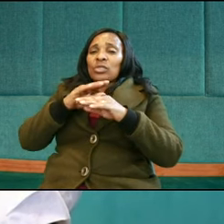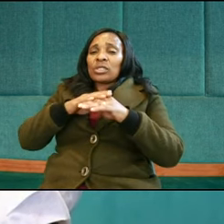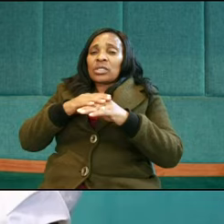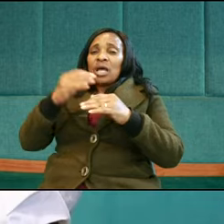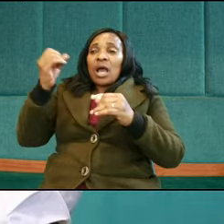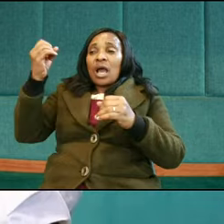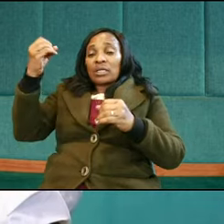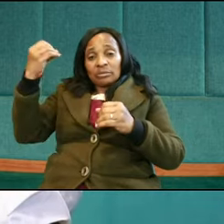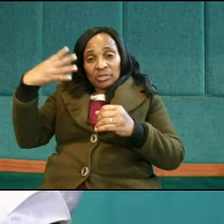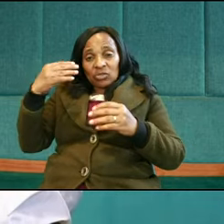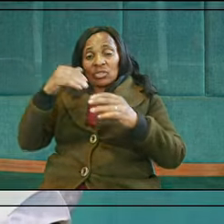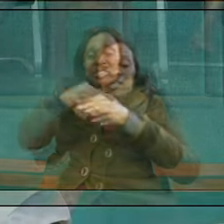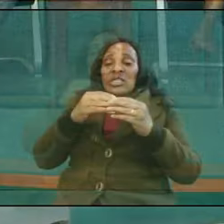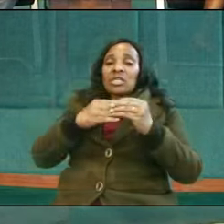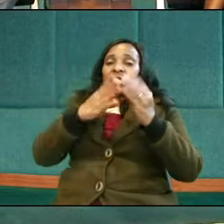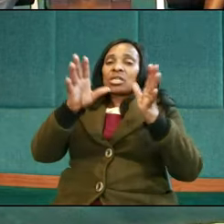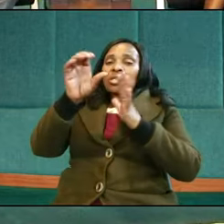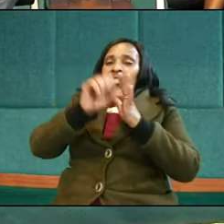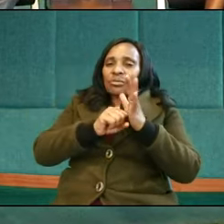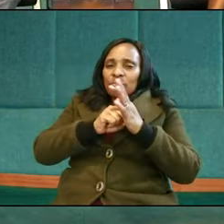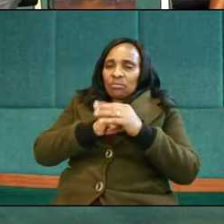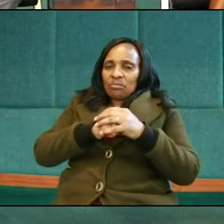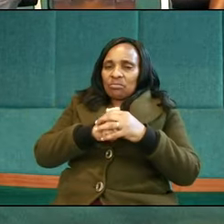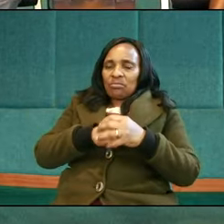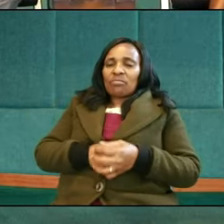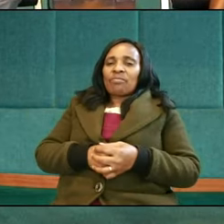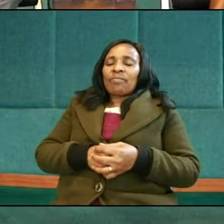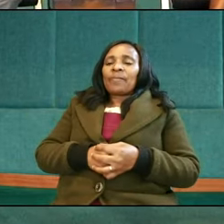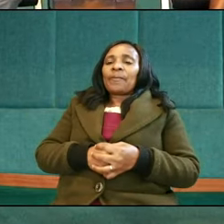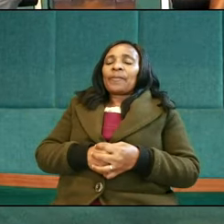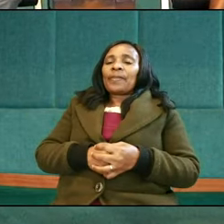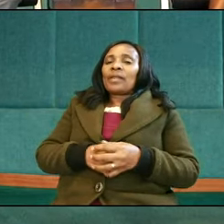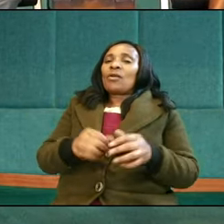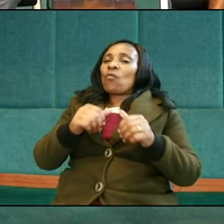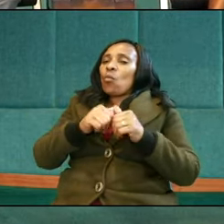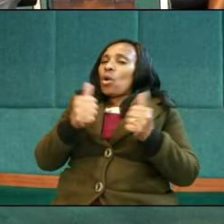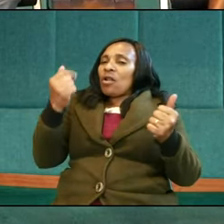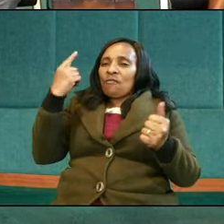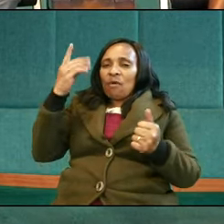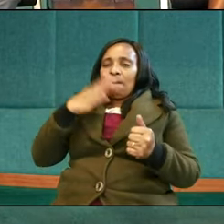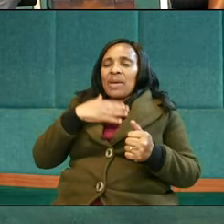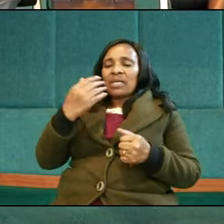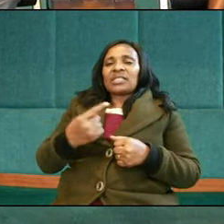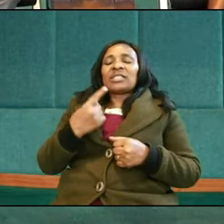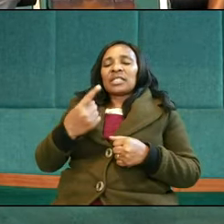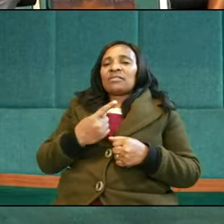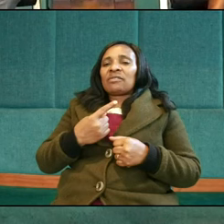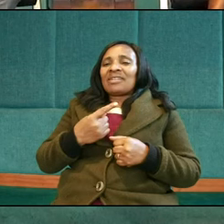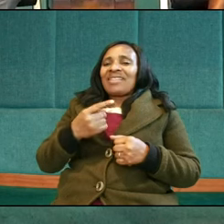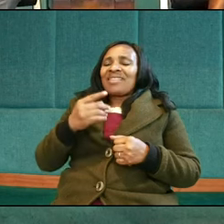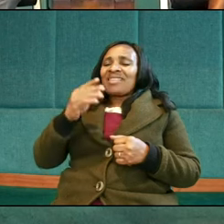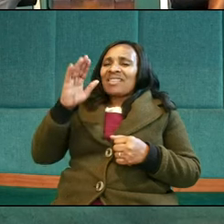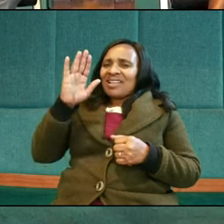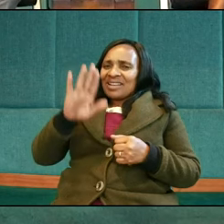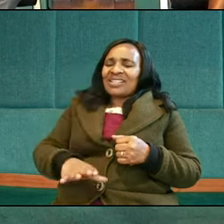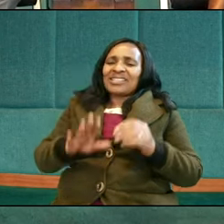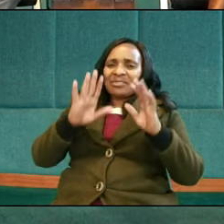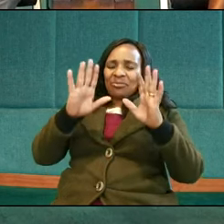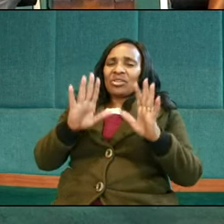leadership. Okay. Well, for myself, I think the least